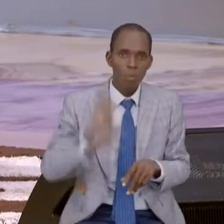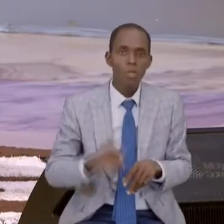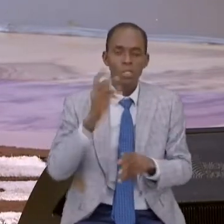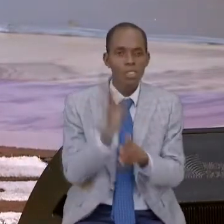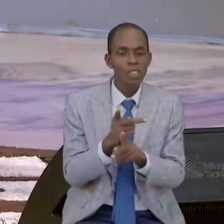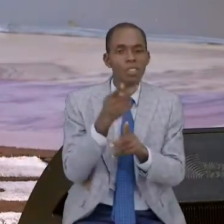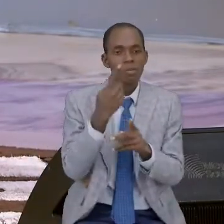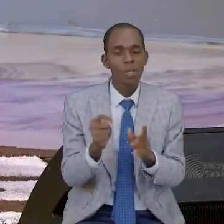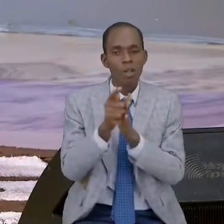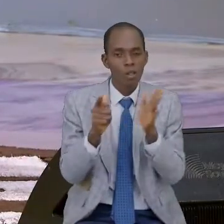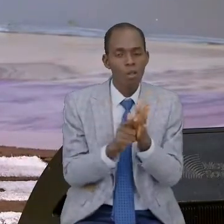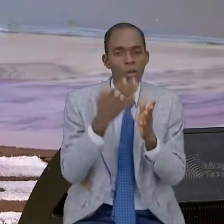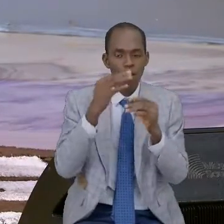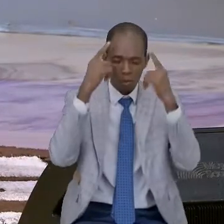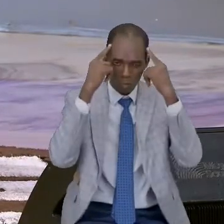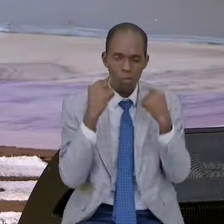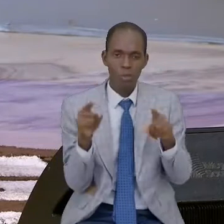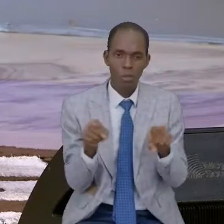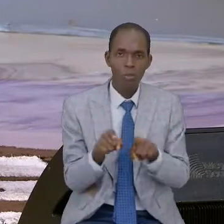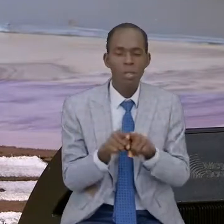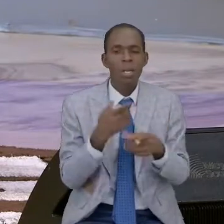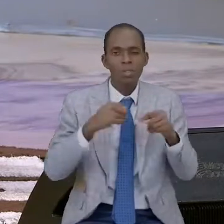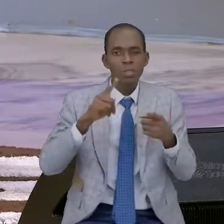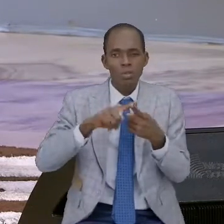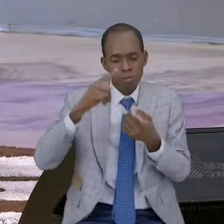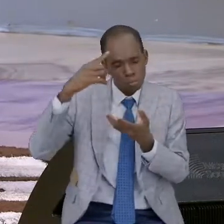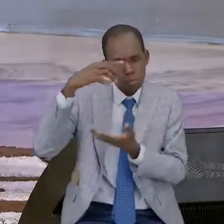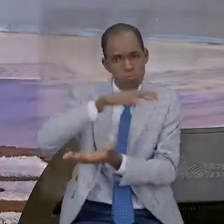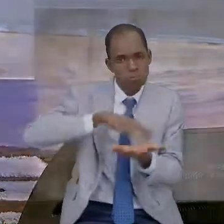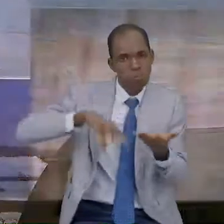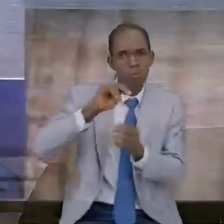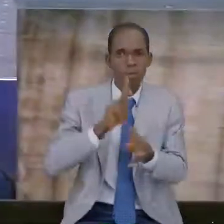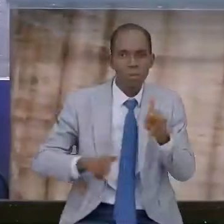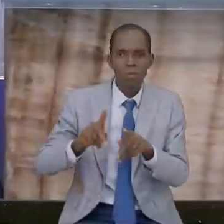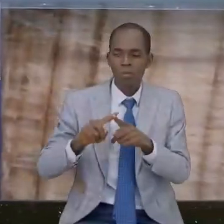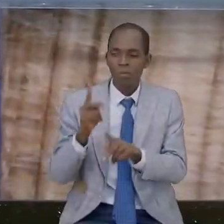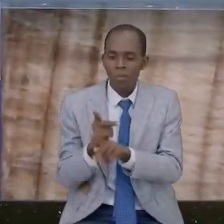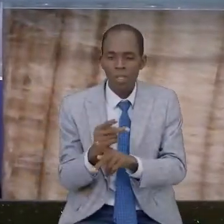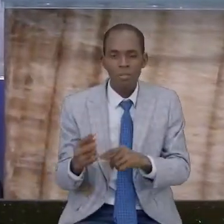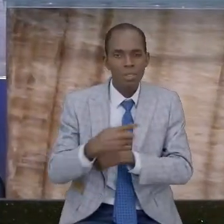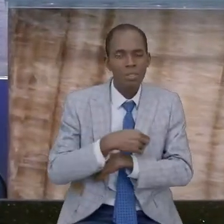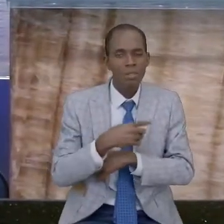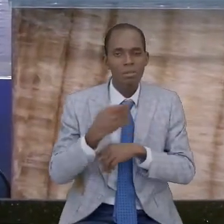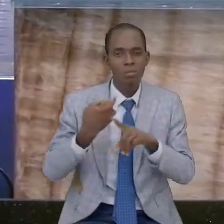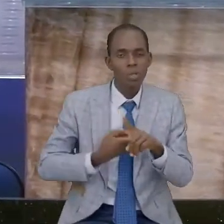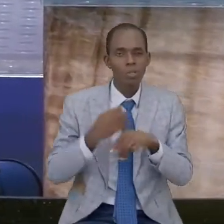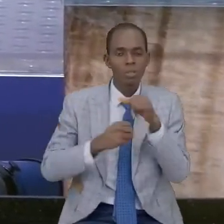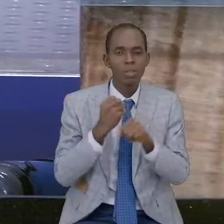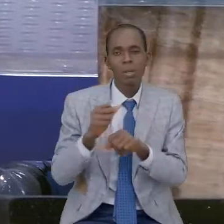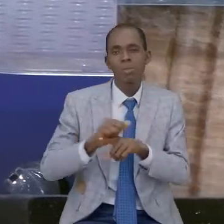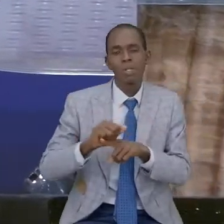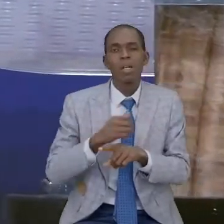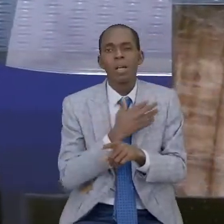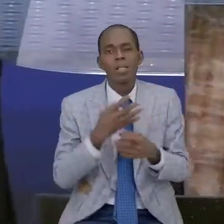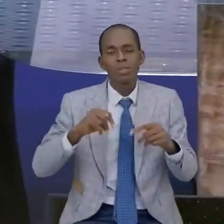law of Moses. And so they were trying to convince them to keep days and weeks and months and years. They were trying to convince